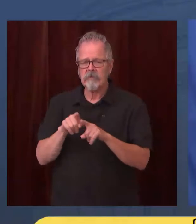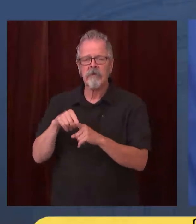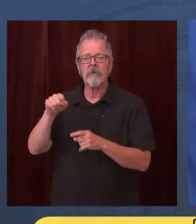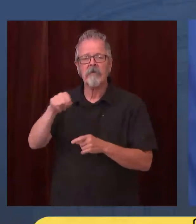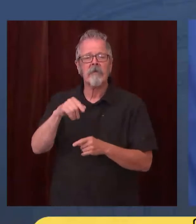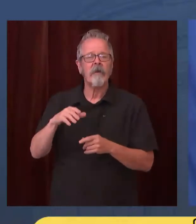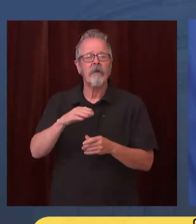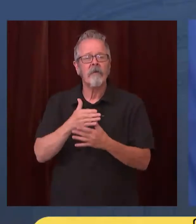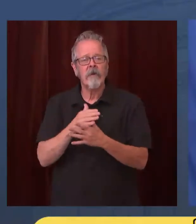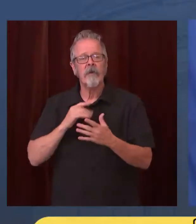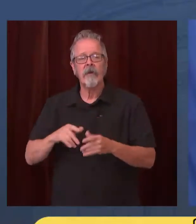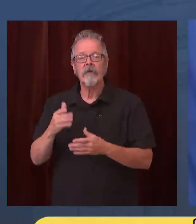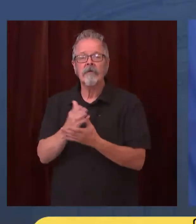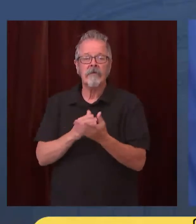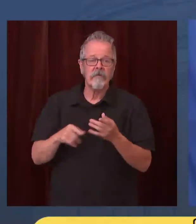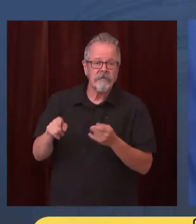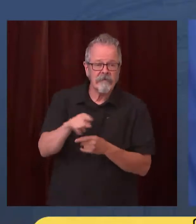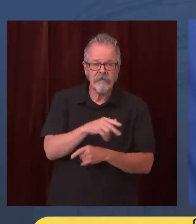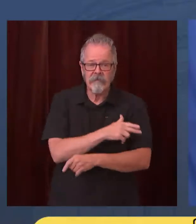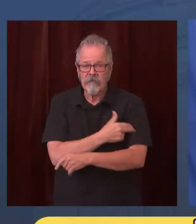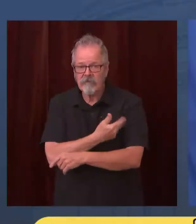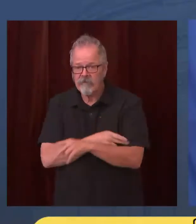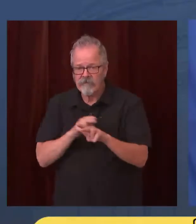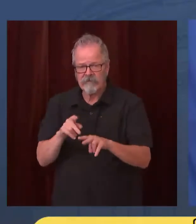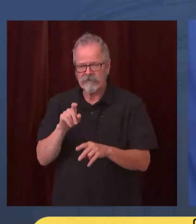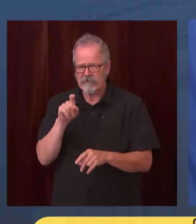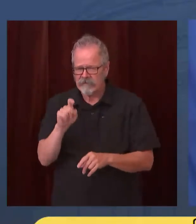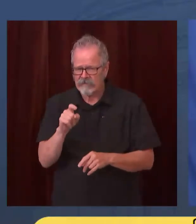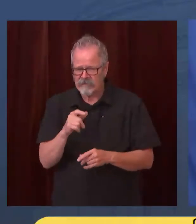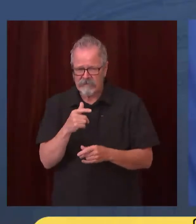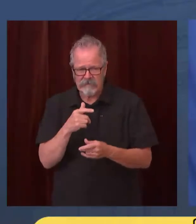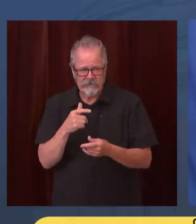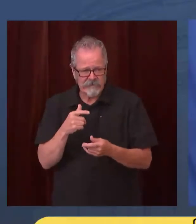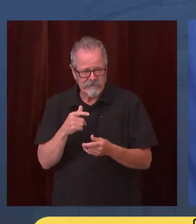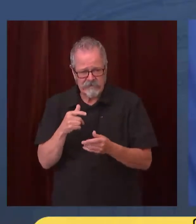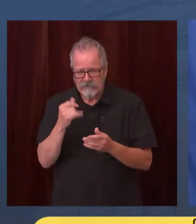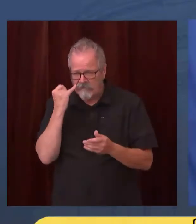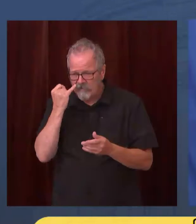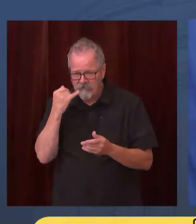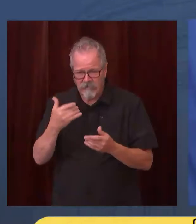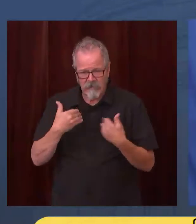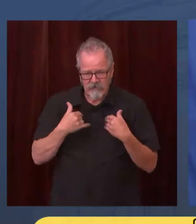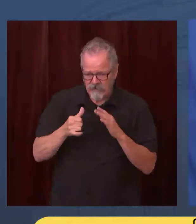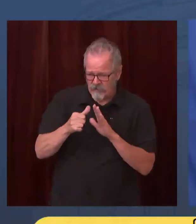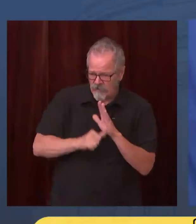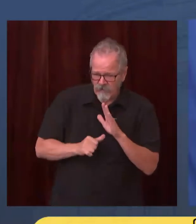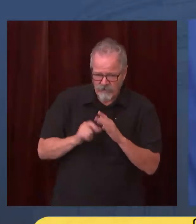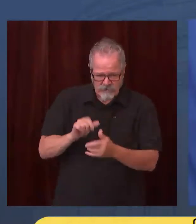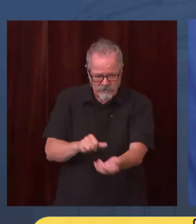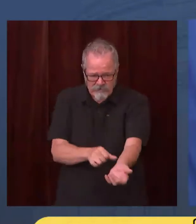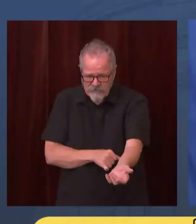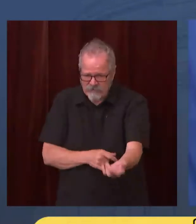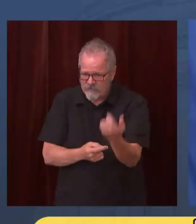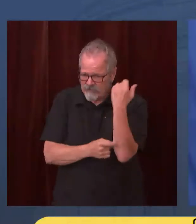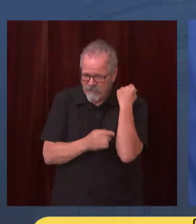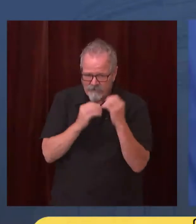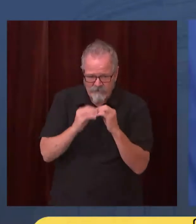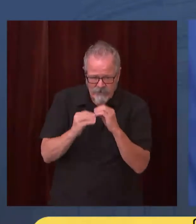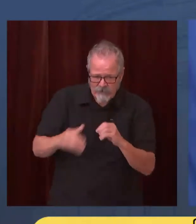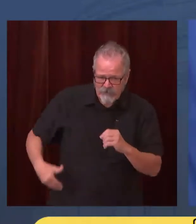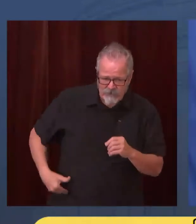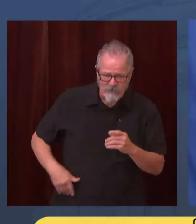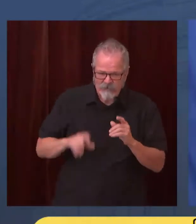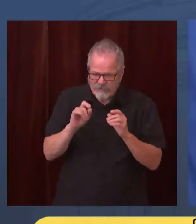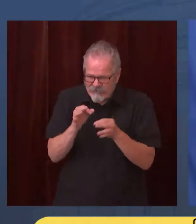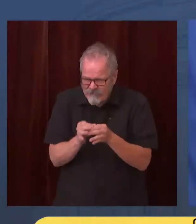procedures and anything that's not necessary in the healthcare system so we can assure the balance load that is necessary.